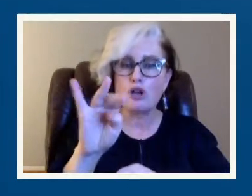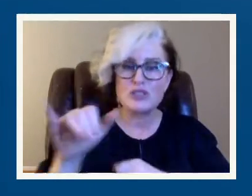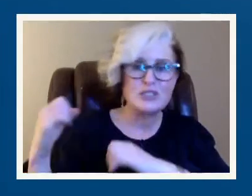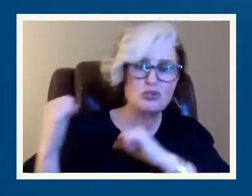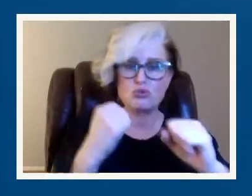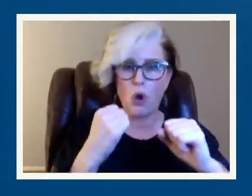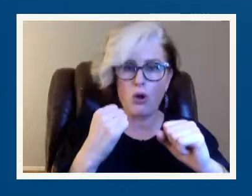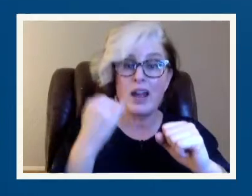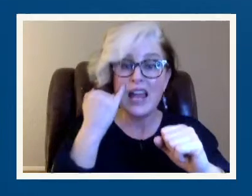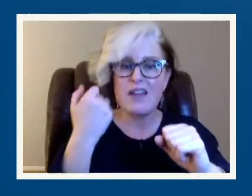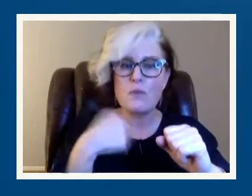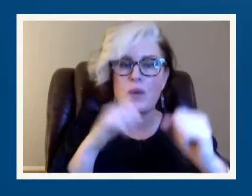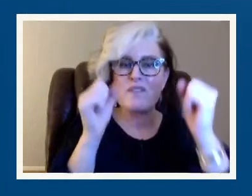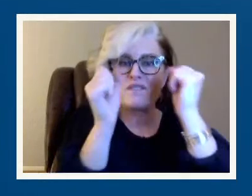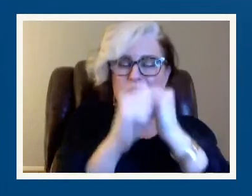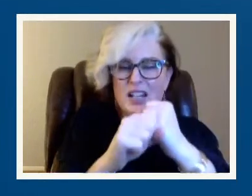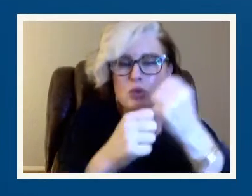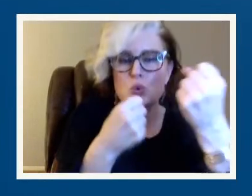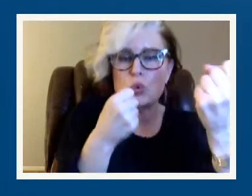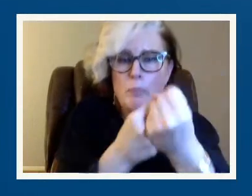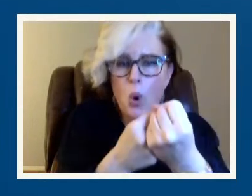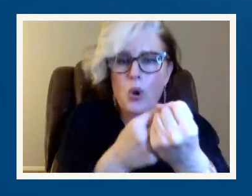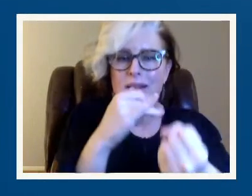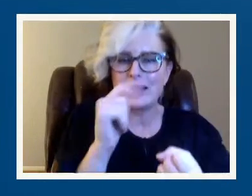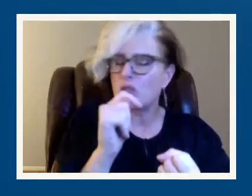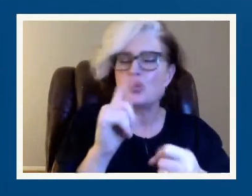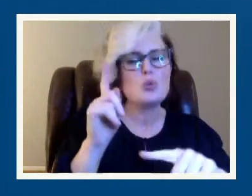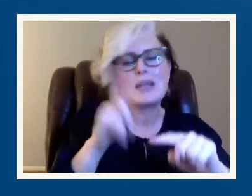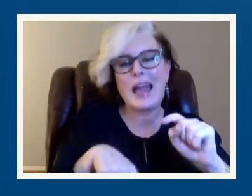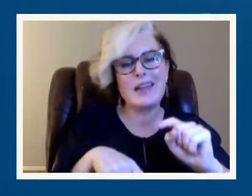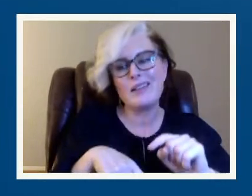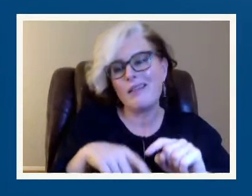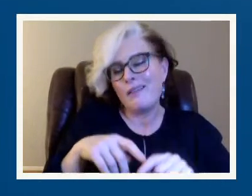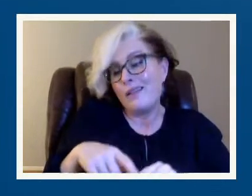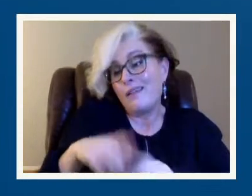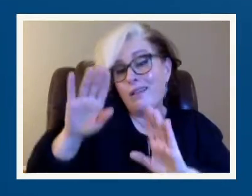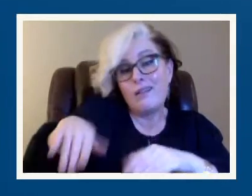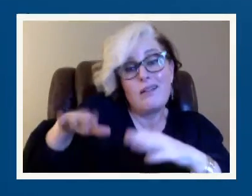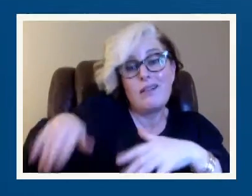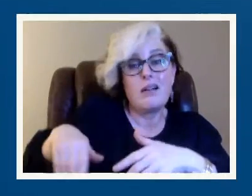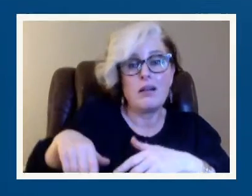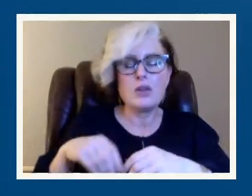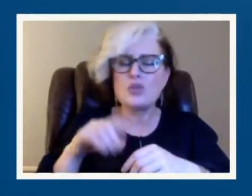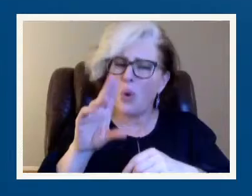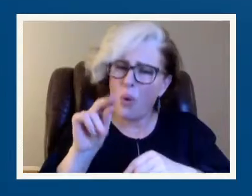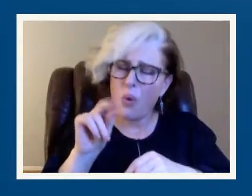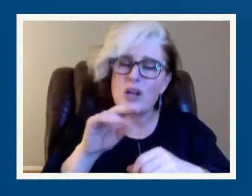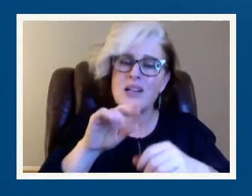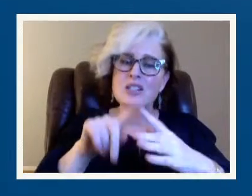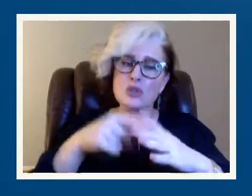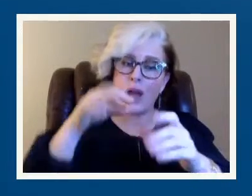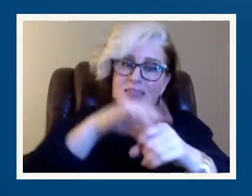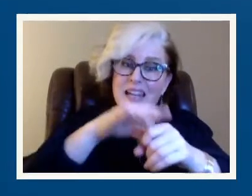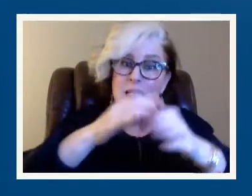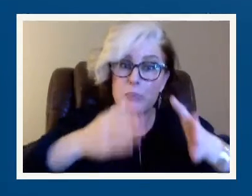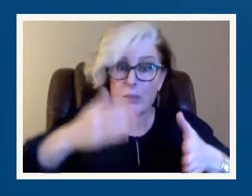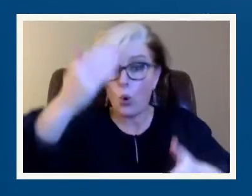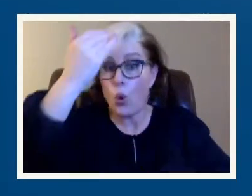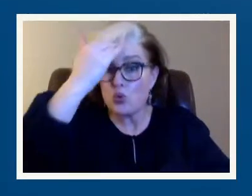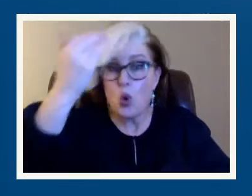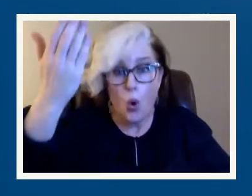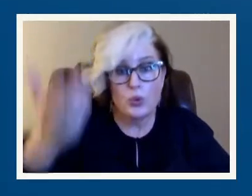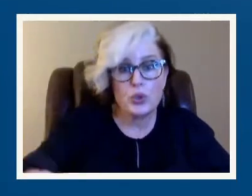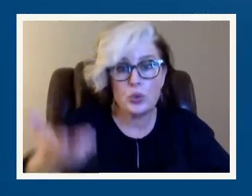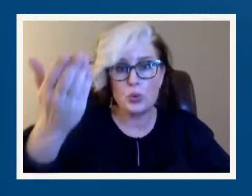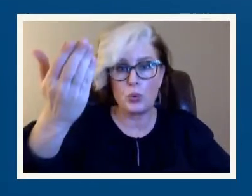is if we fight for it. You can't take it for granted. And that starts with electing people who know you,